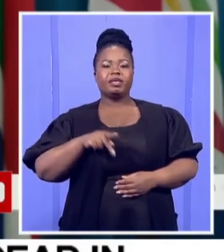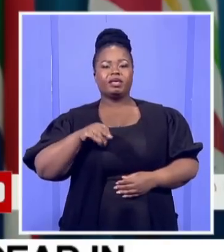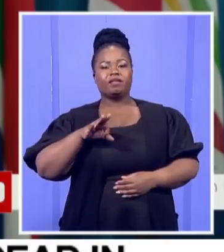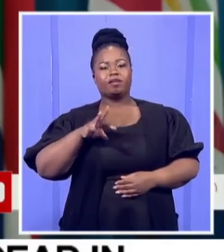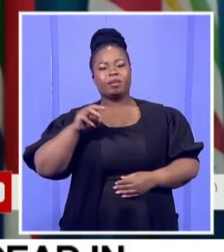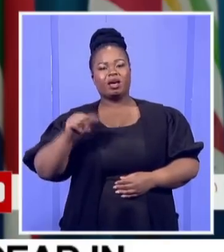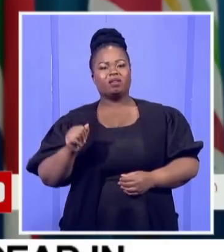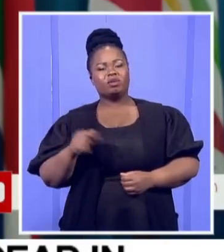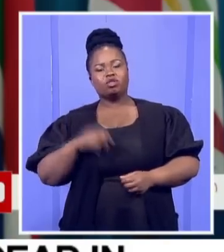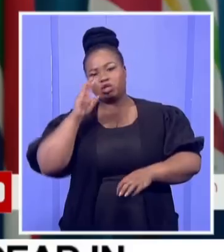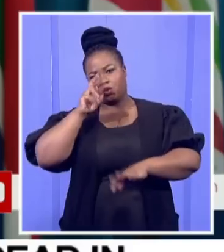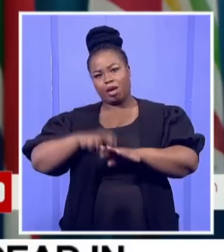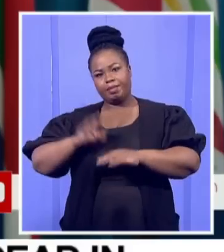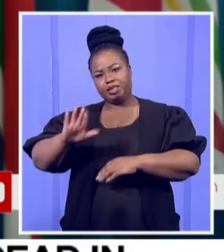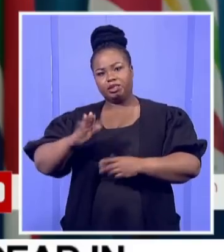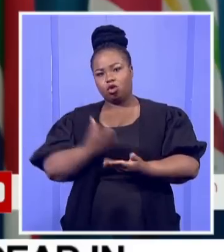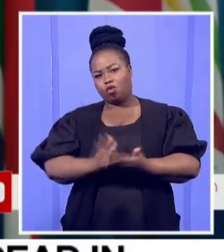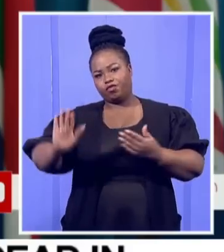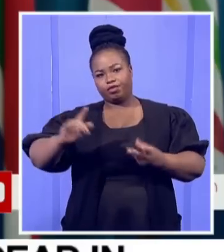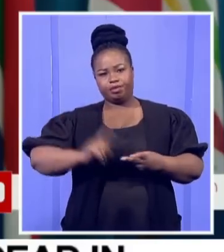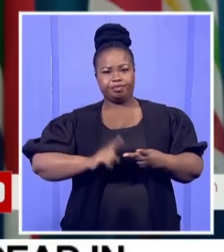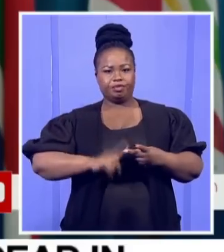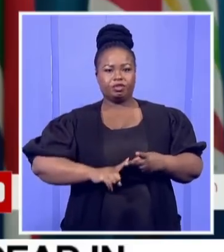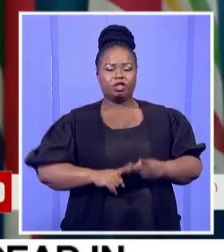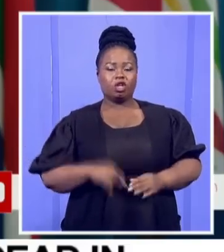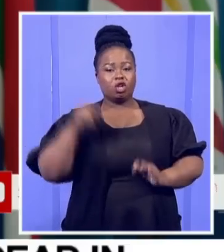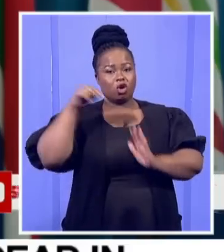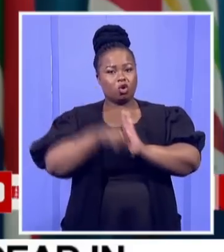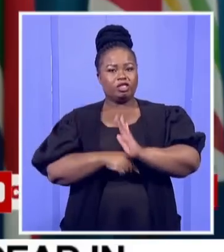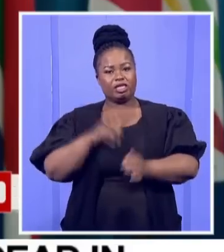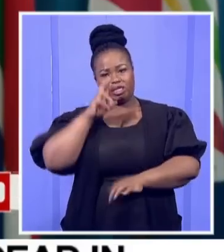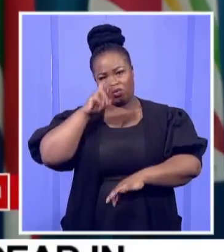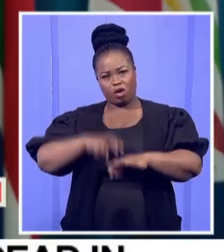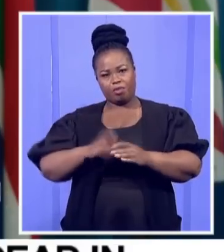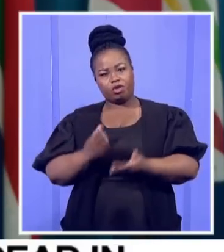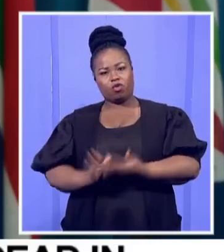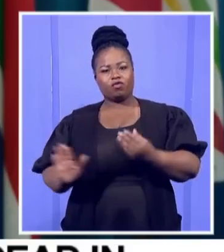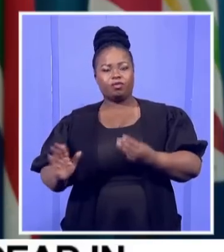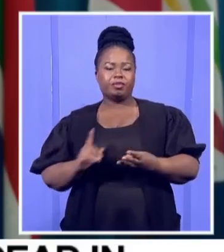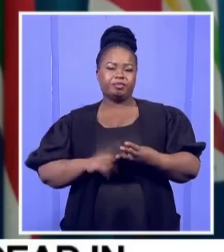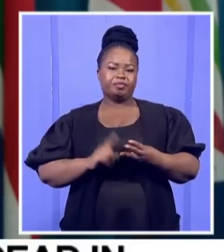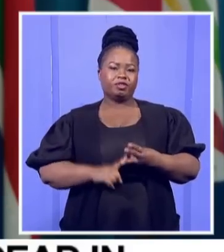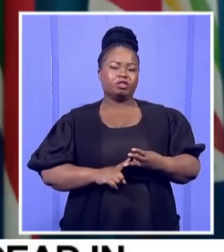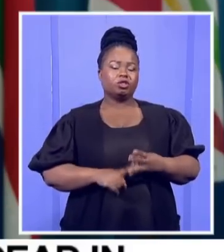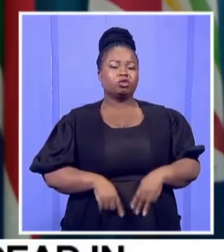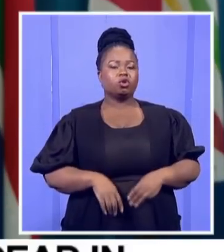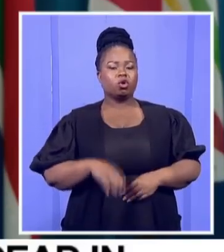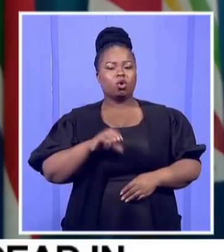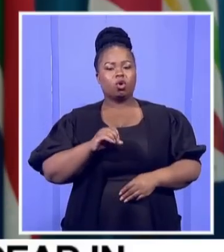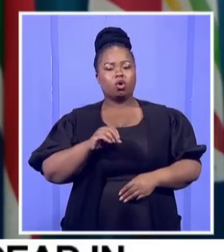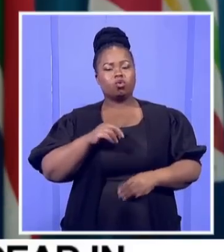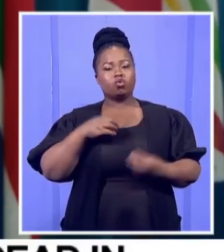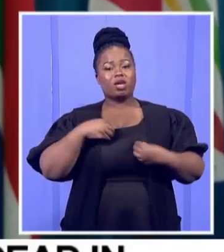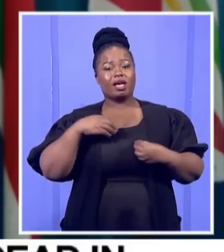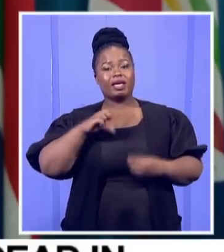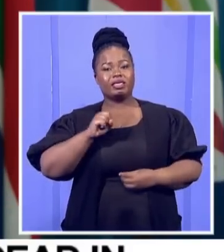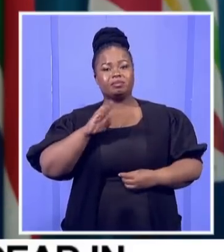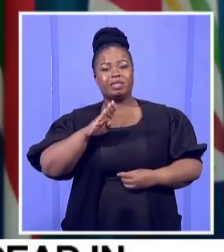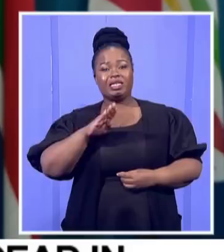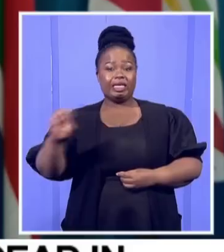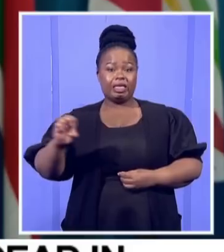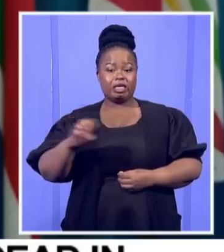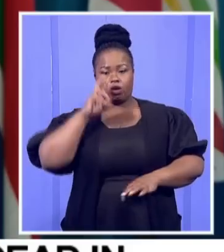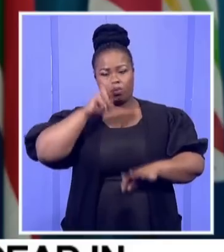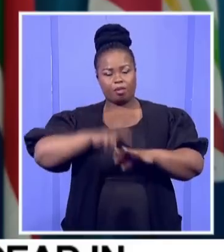requirements, the waiving of the local content requirements, and the removal of onerous BE requirements so that